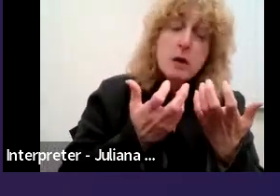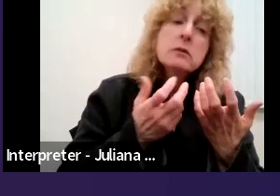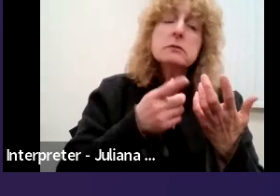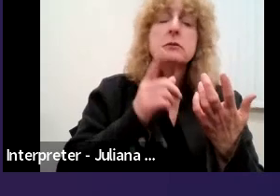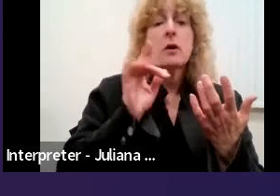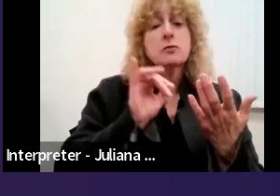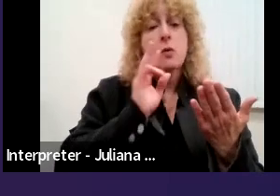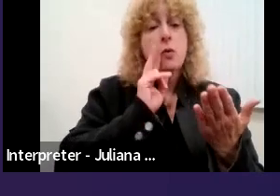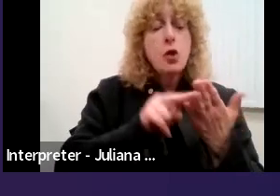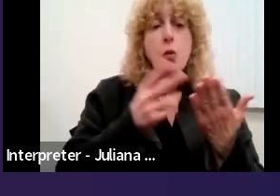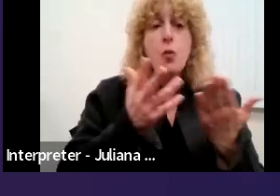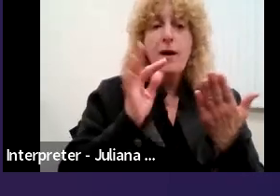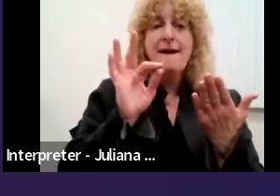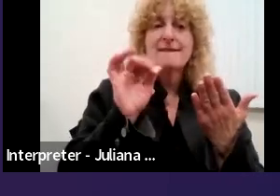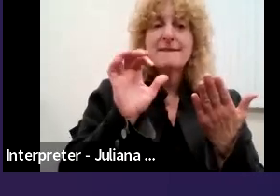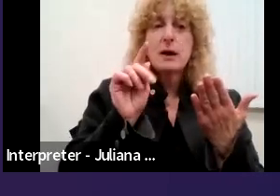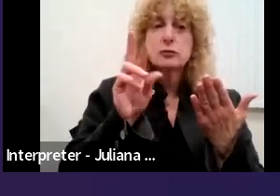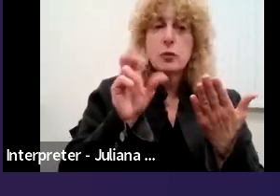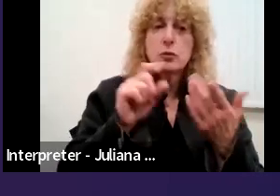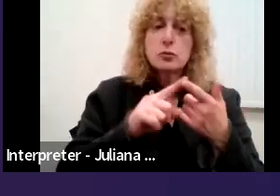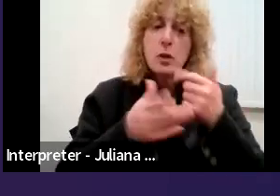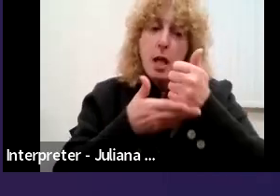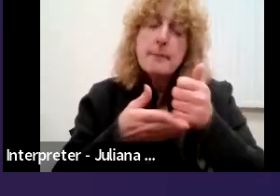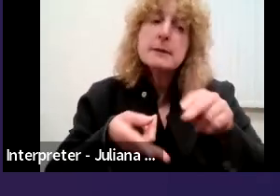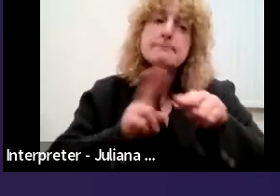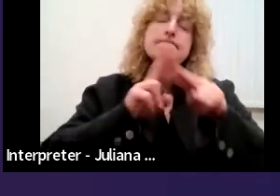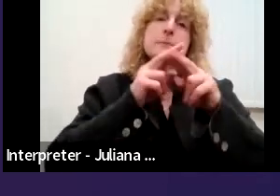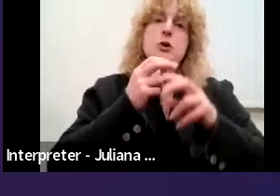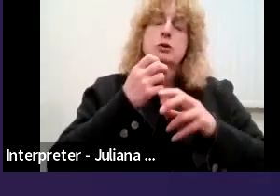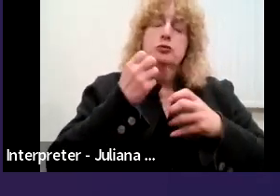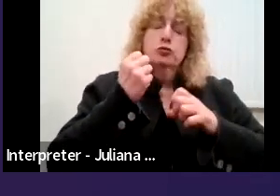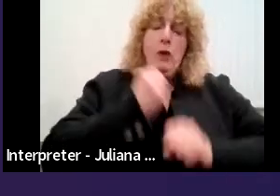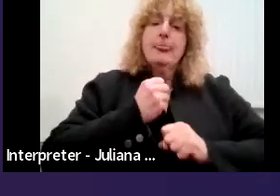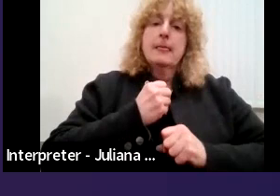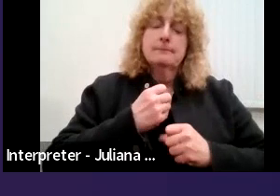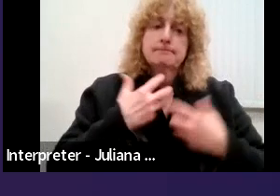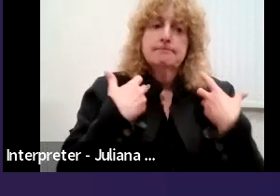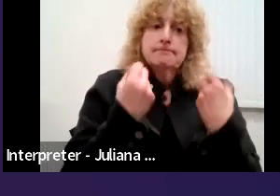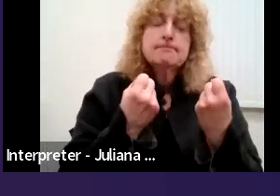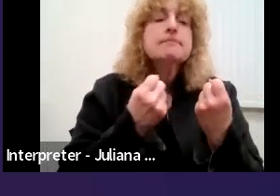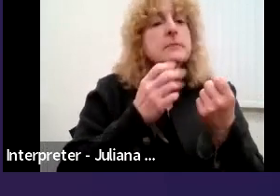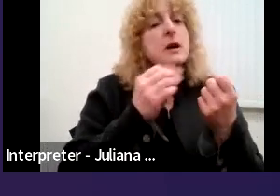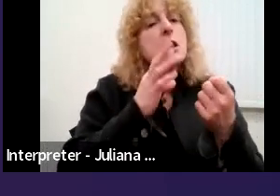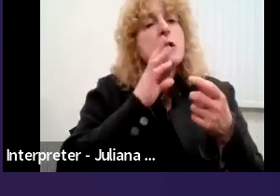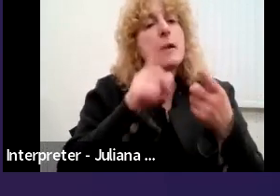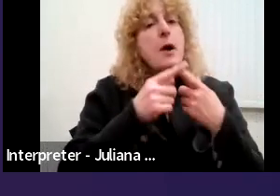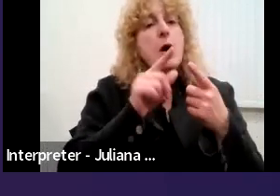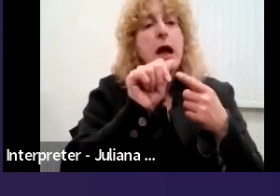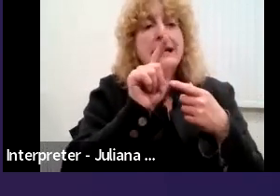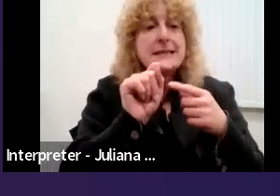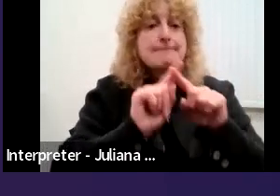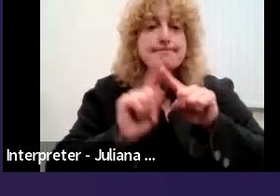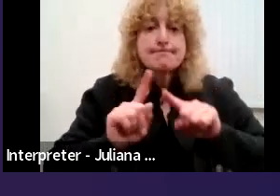the factors that increase resilience and the factors that you can support and think about the AT that we talked about today.